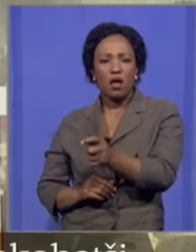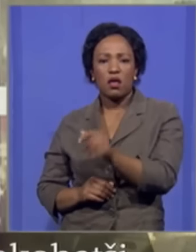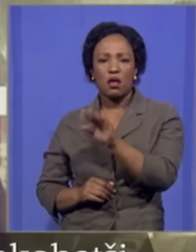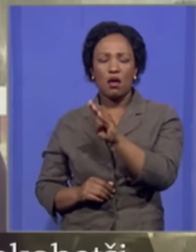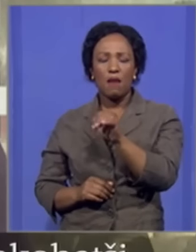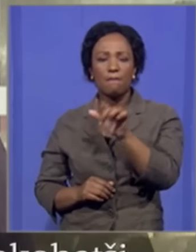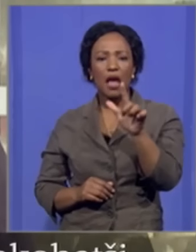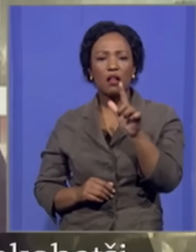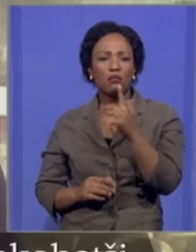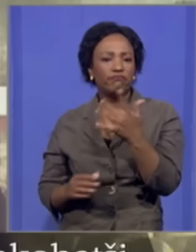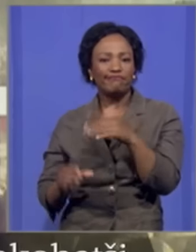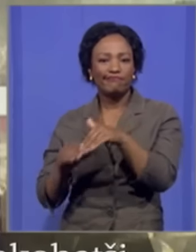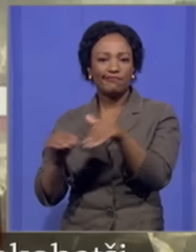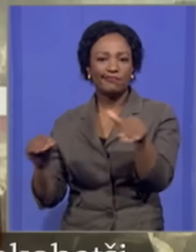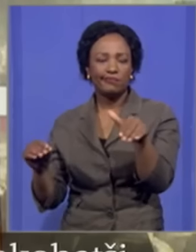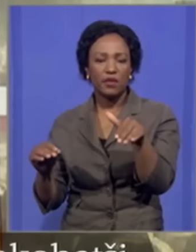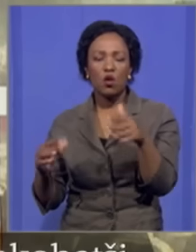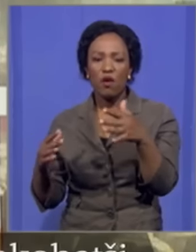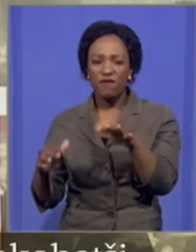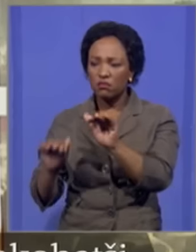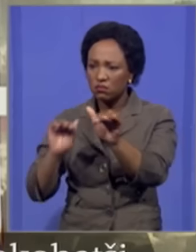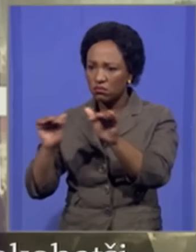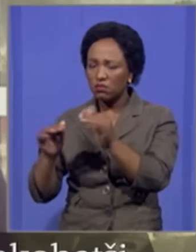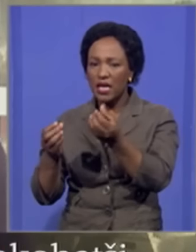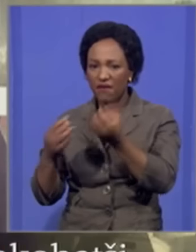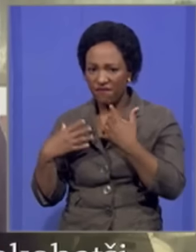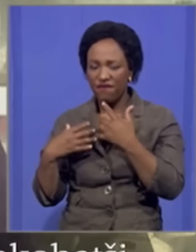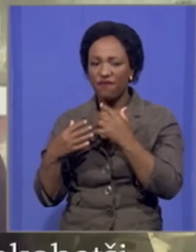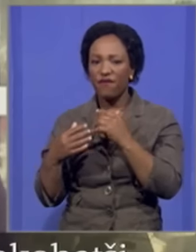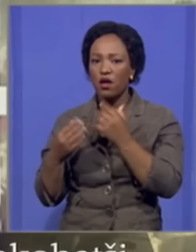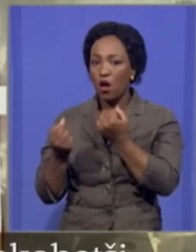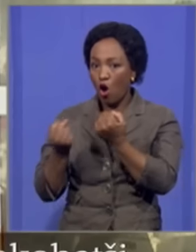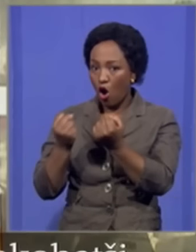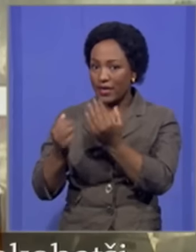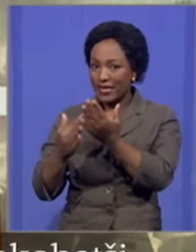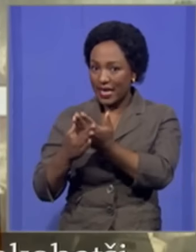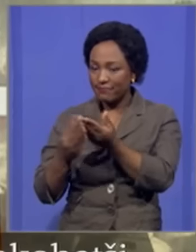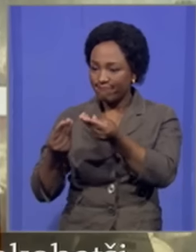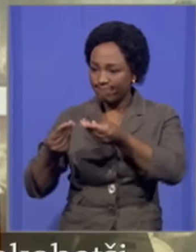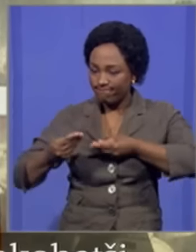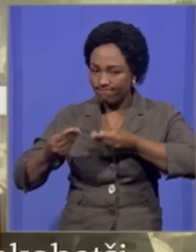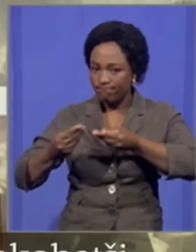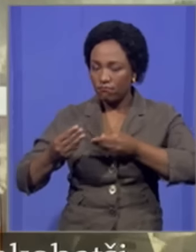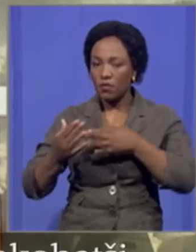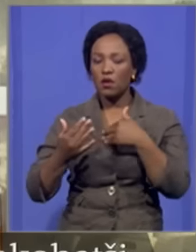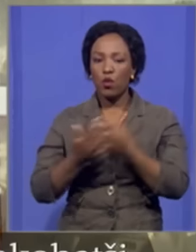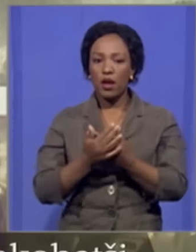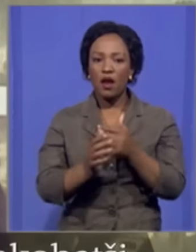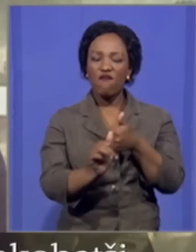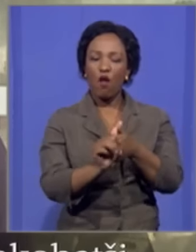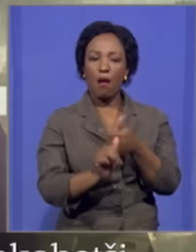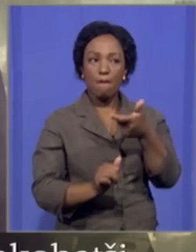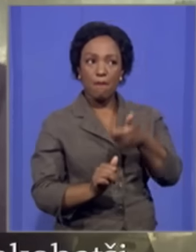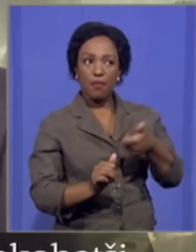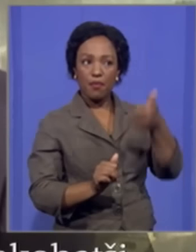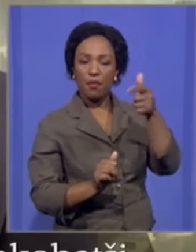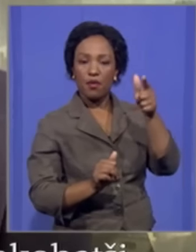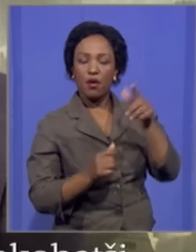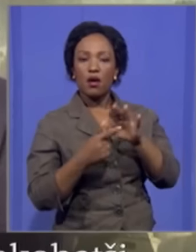have requested that they give us the specifics in terms of the cases so that we can follow up with the relevant authorities, the